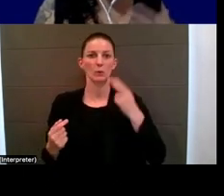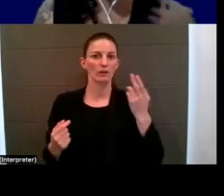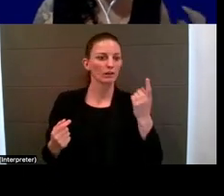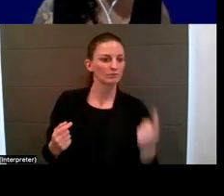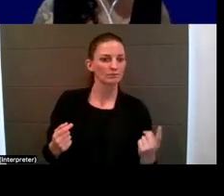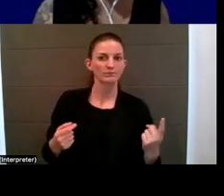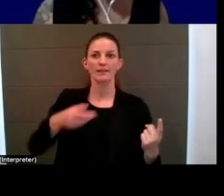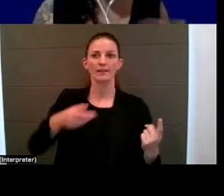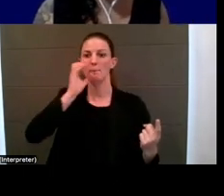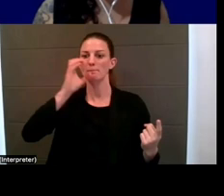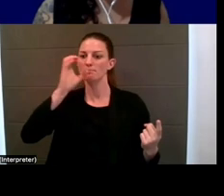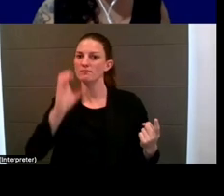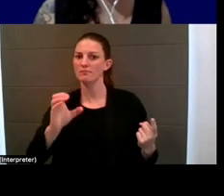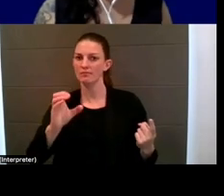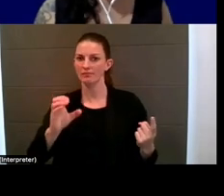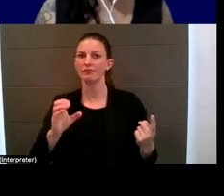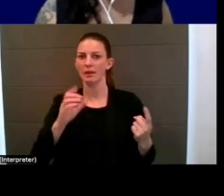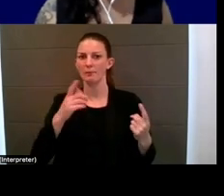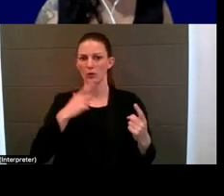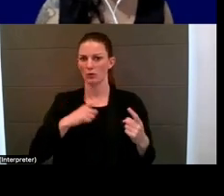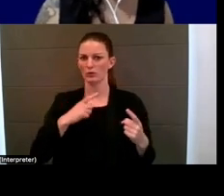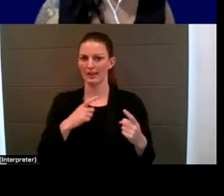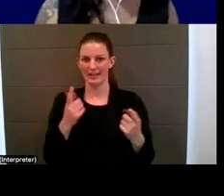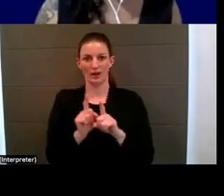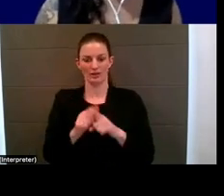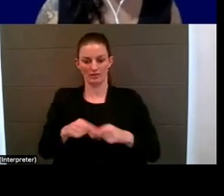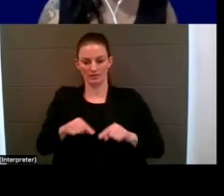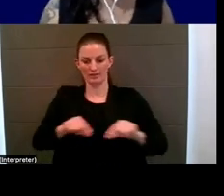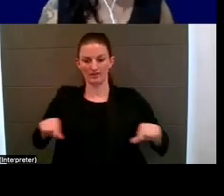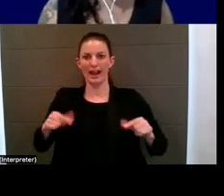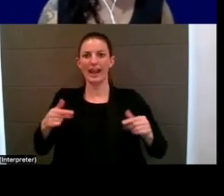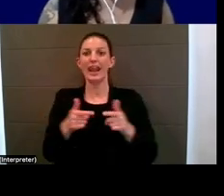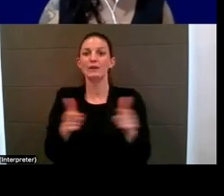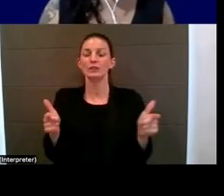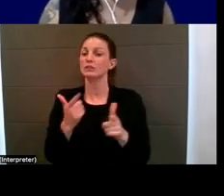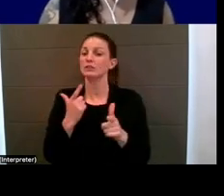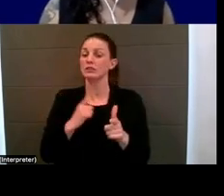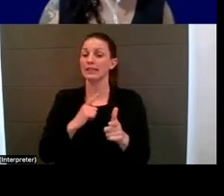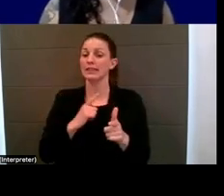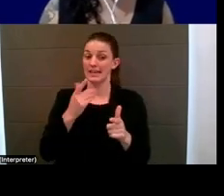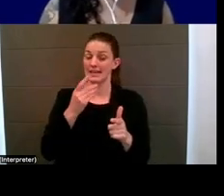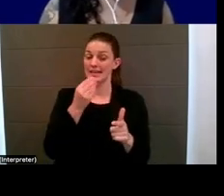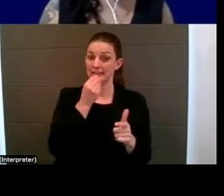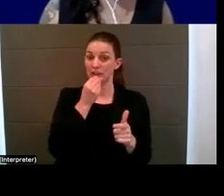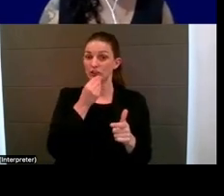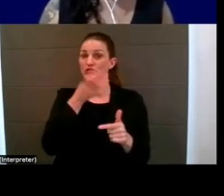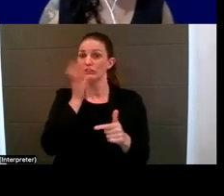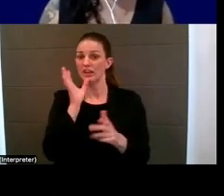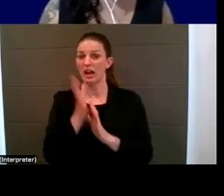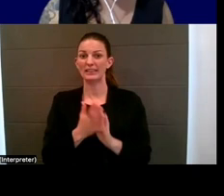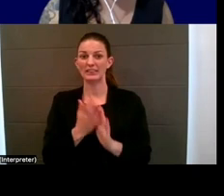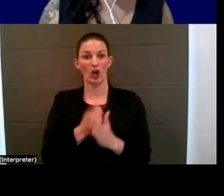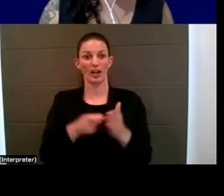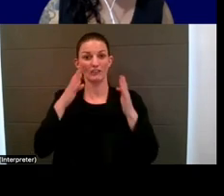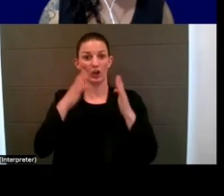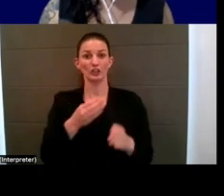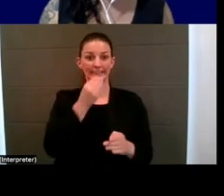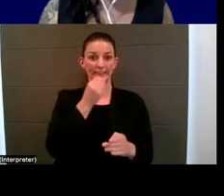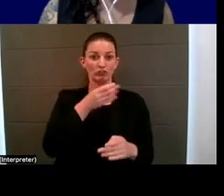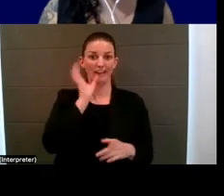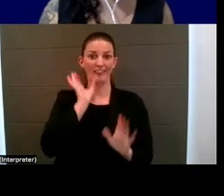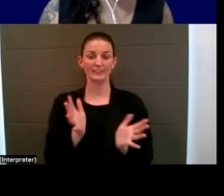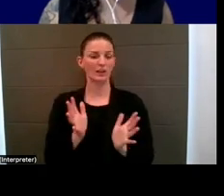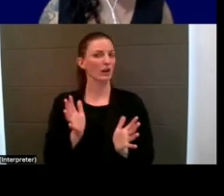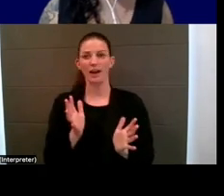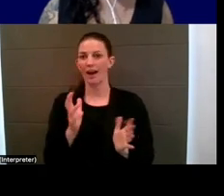because eating and drinking is a multifaceted activity. There's many different things that happen. There's communication, there's eating and drinking, there's the